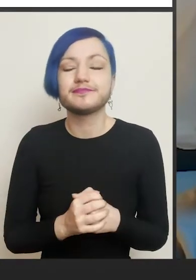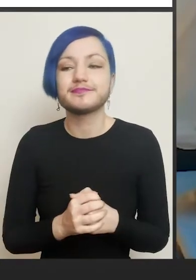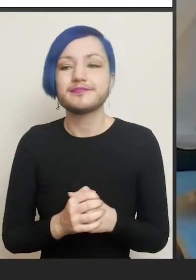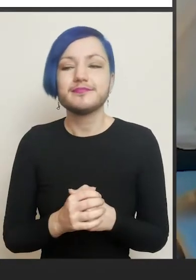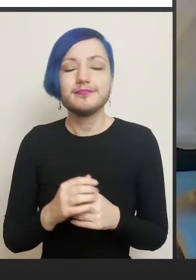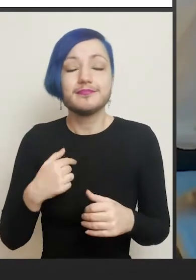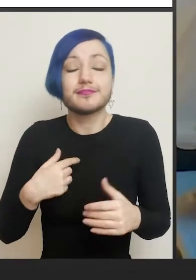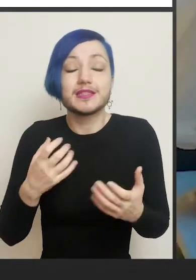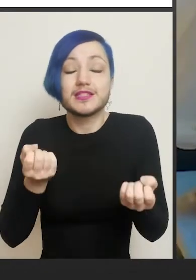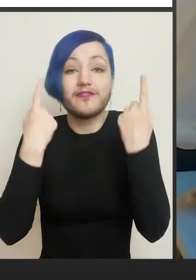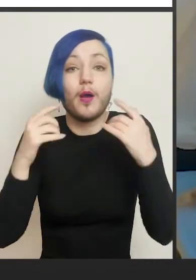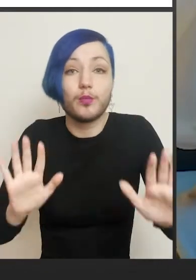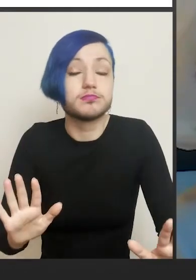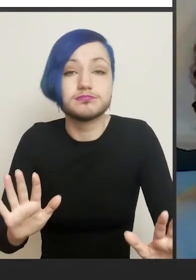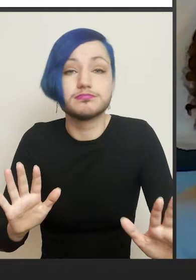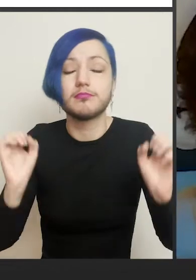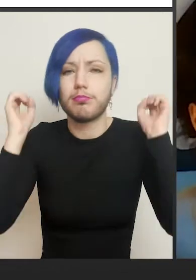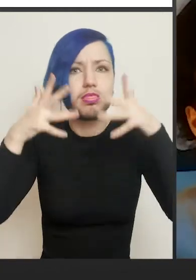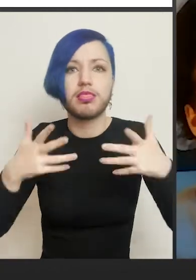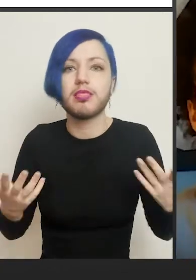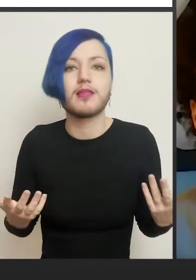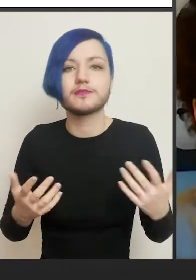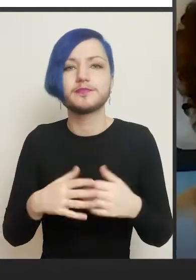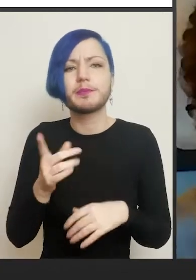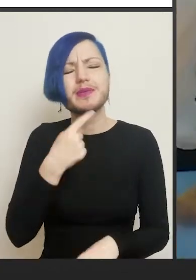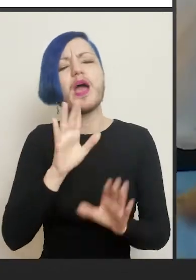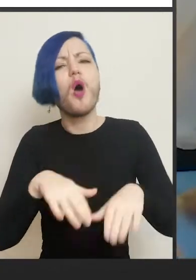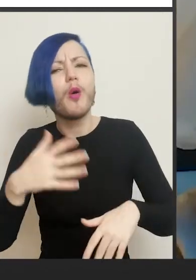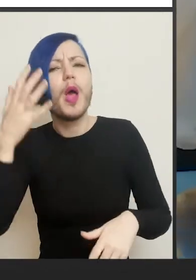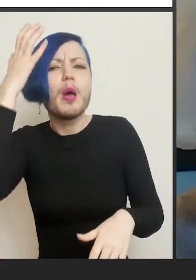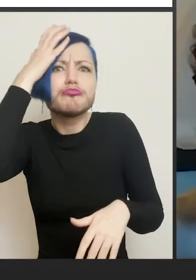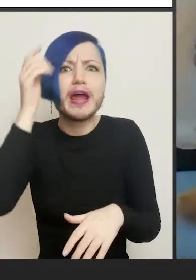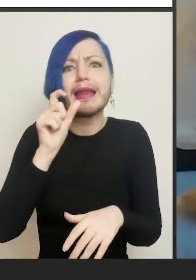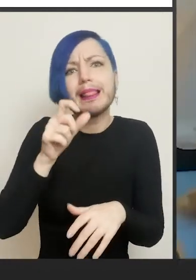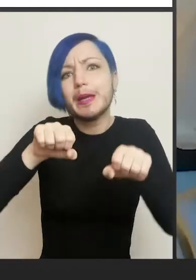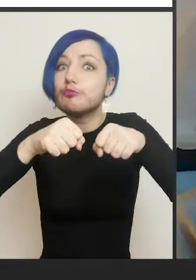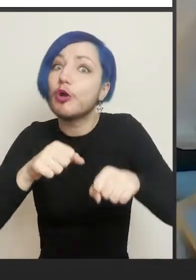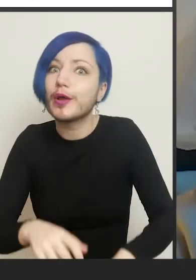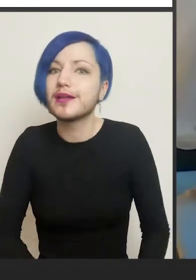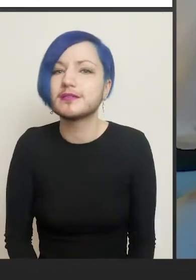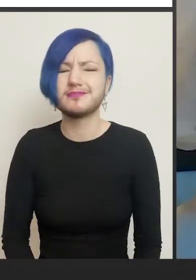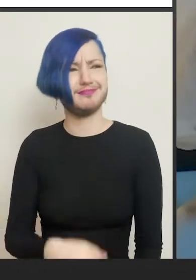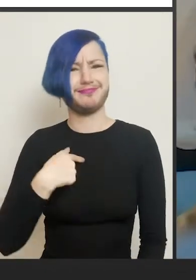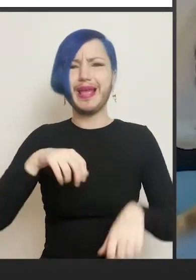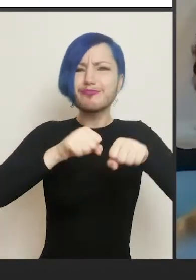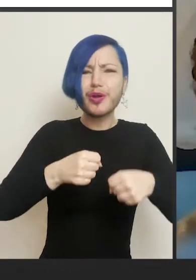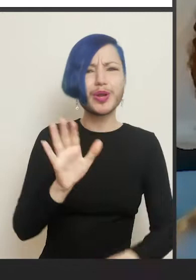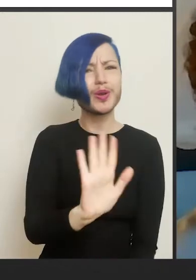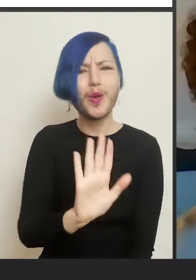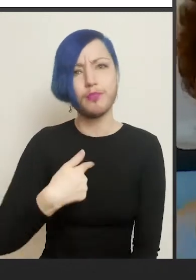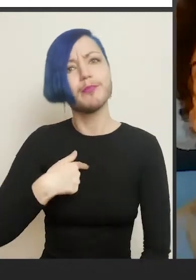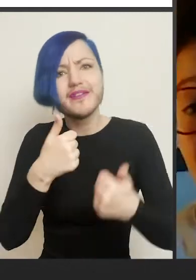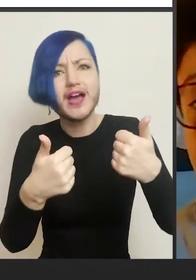it just baffles me that people think that, oh no, it's because their brain's a bit broken. I'm not